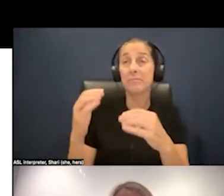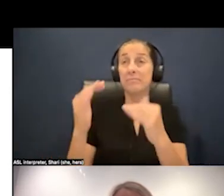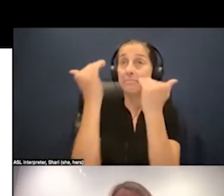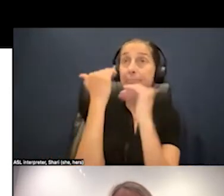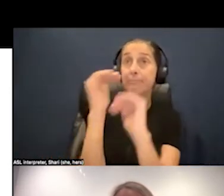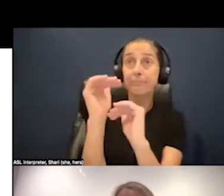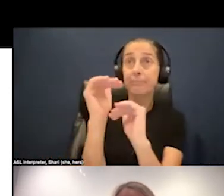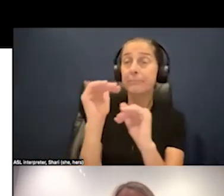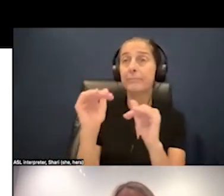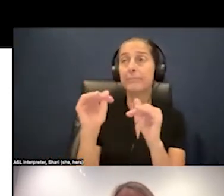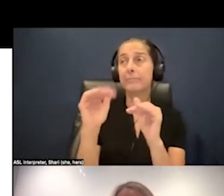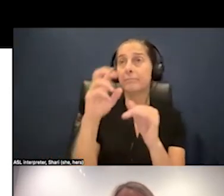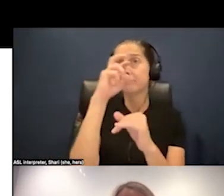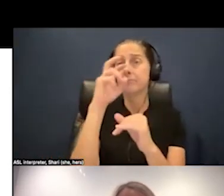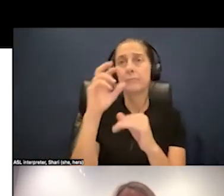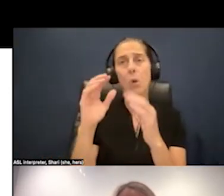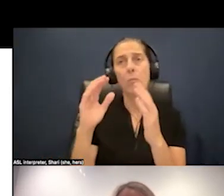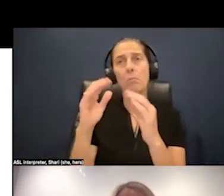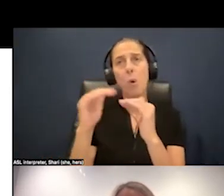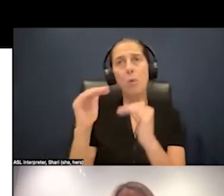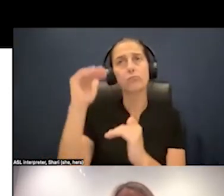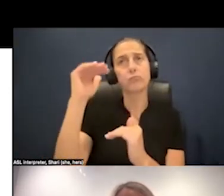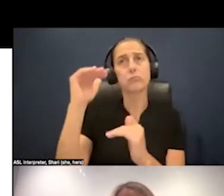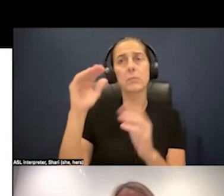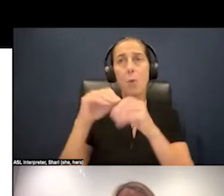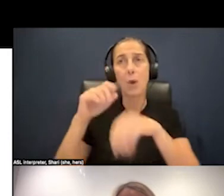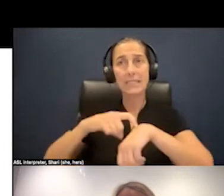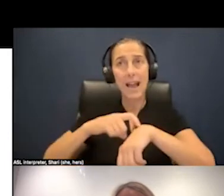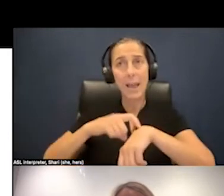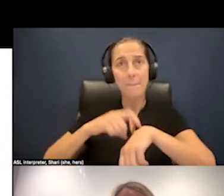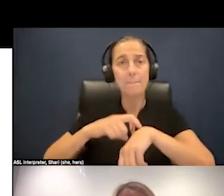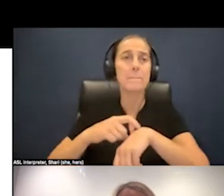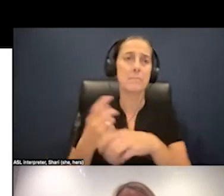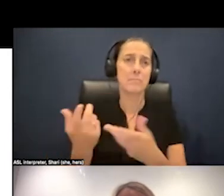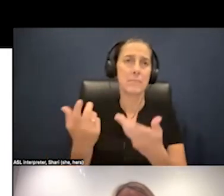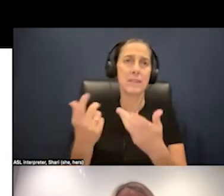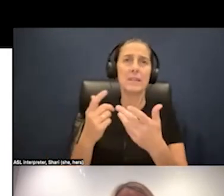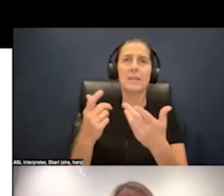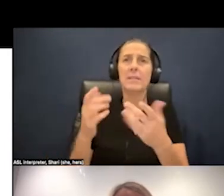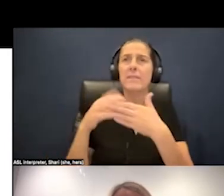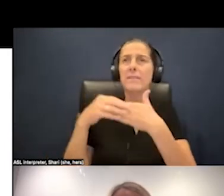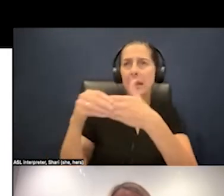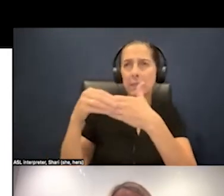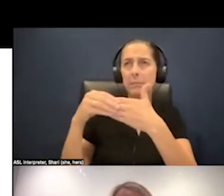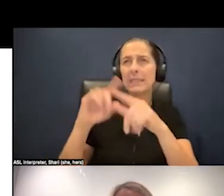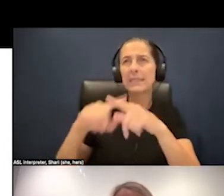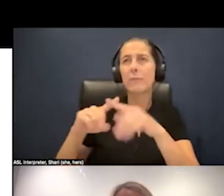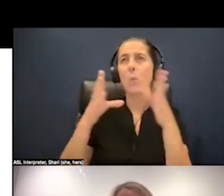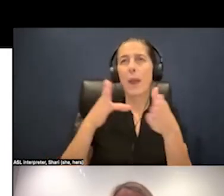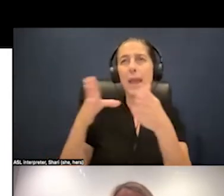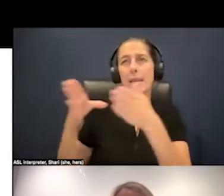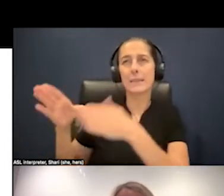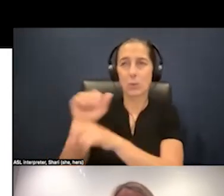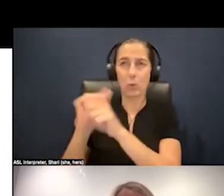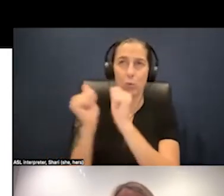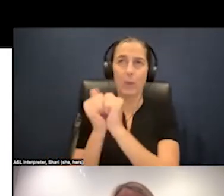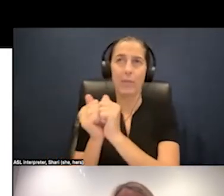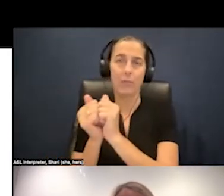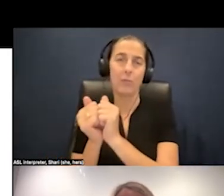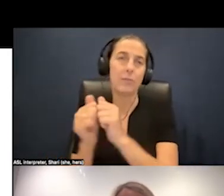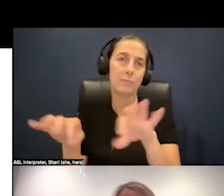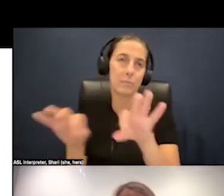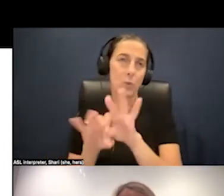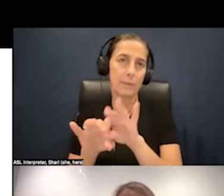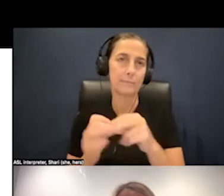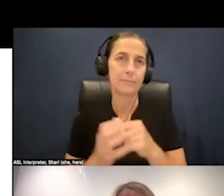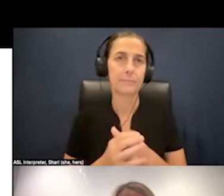have different ways of communicating and working with that provider are all essential pieces of that as well. Some things that I